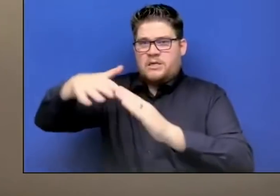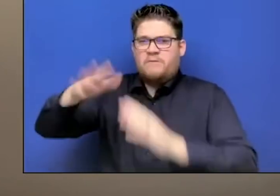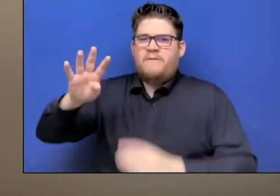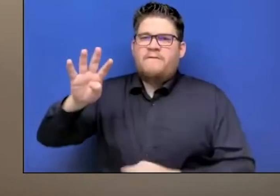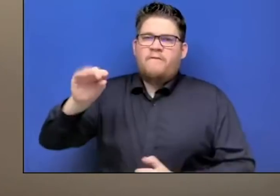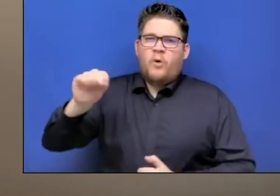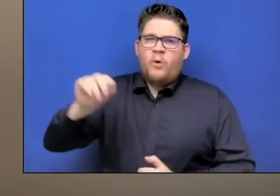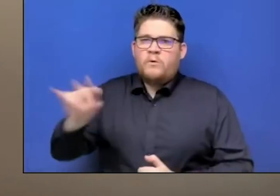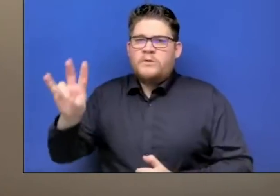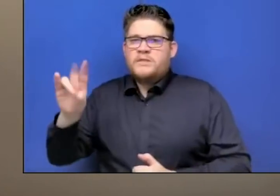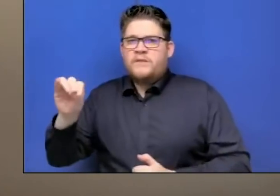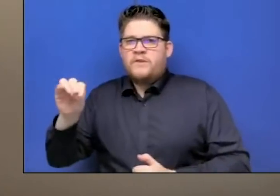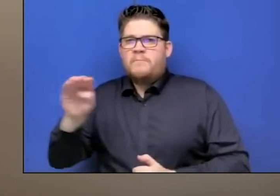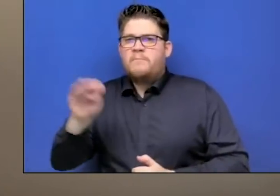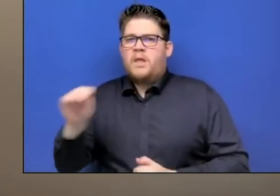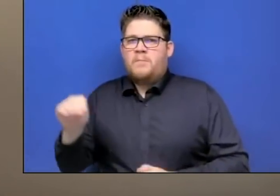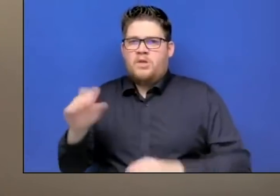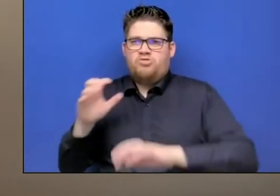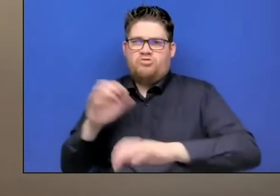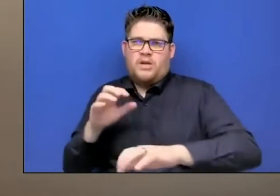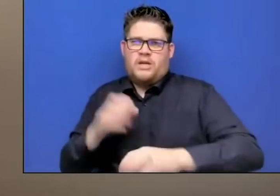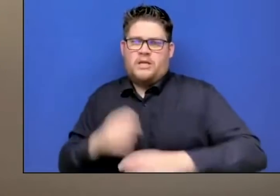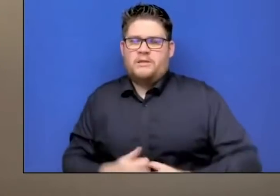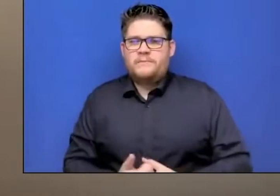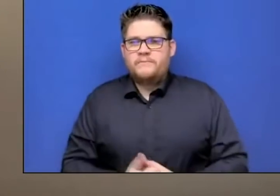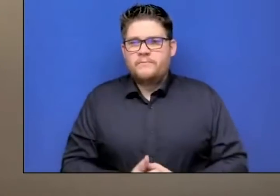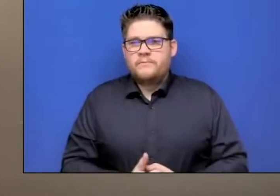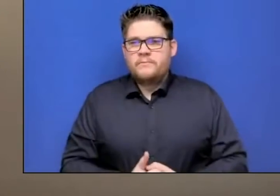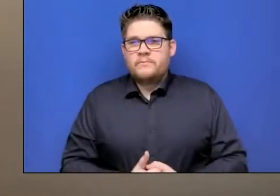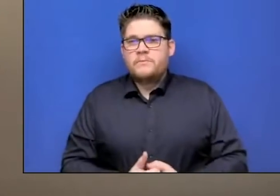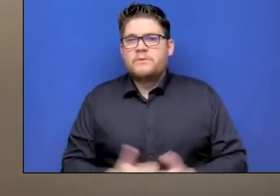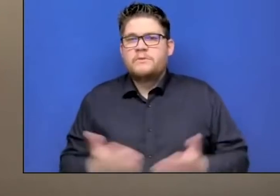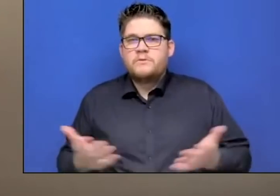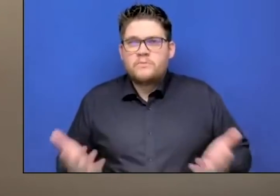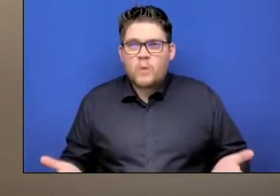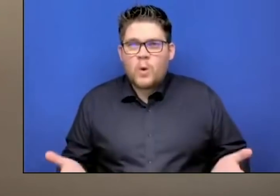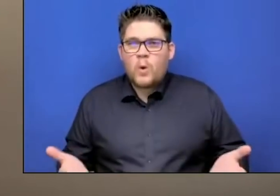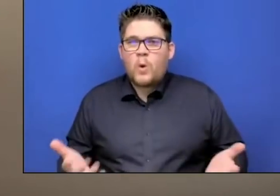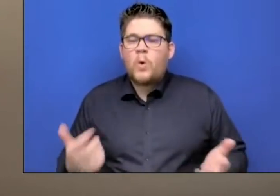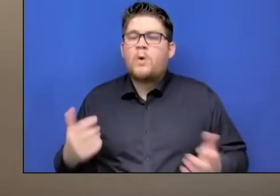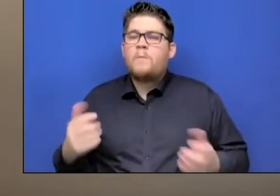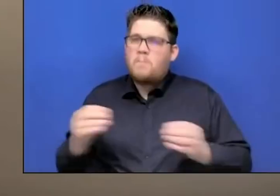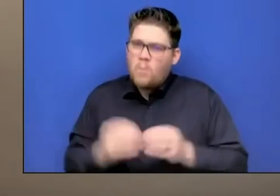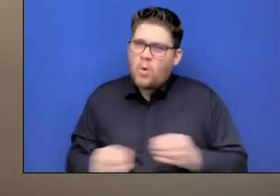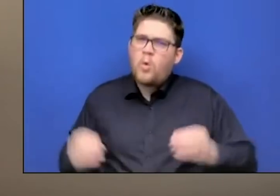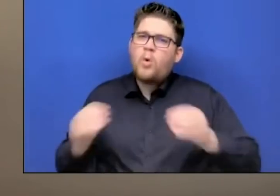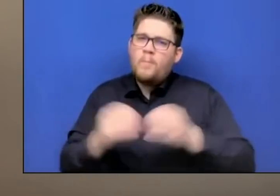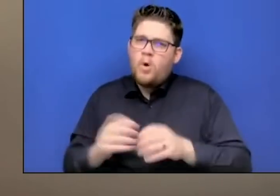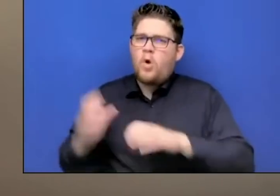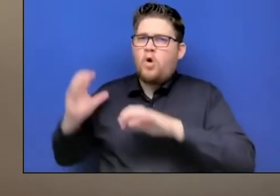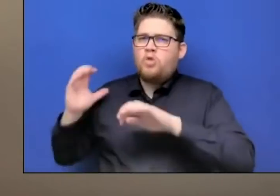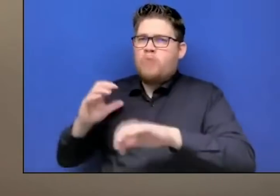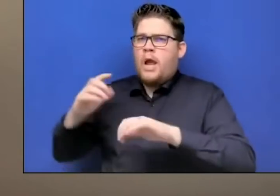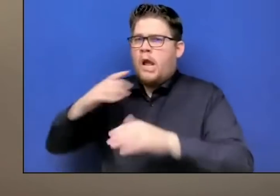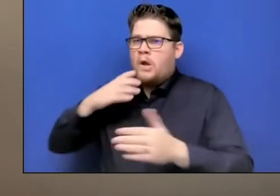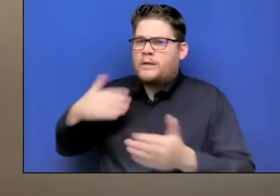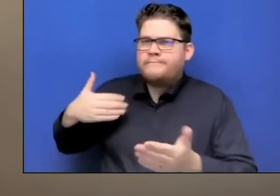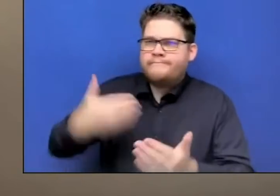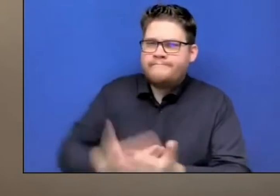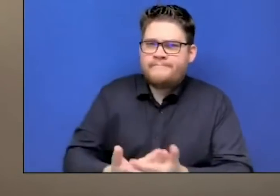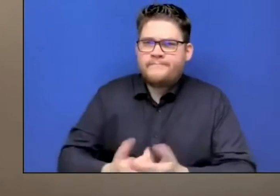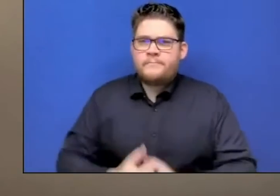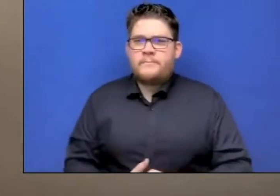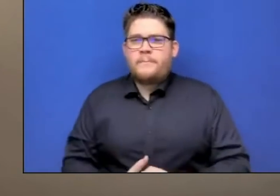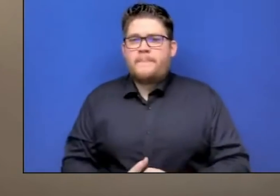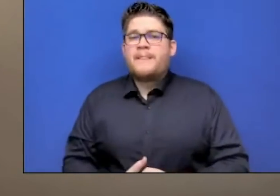well. All this to say, there is a fair amount of rain on snow. The freezing levels are going to